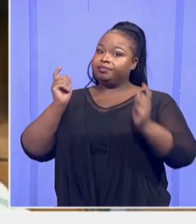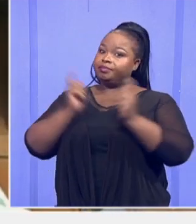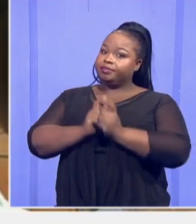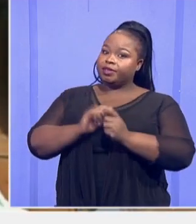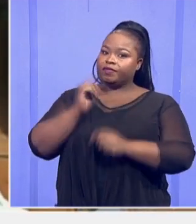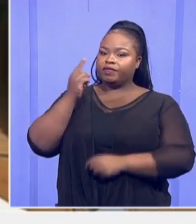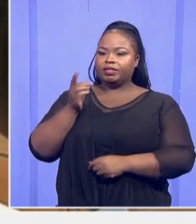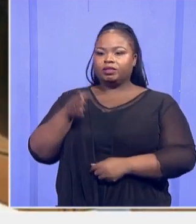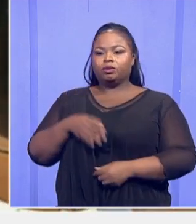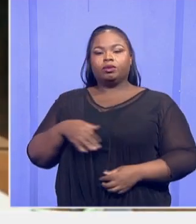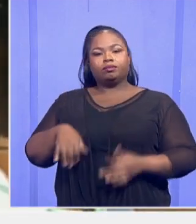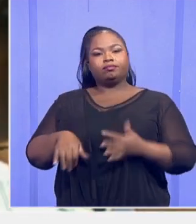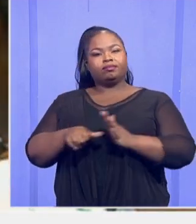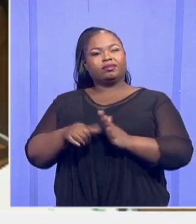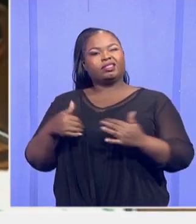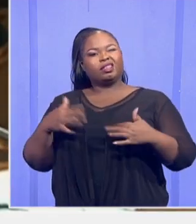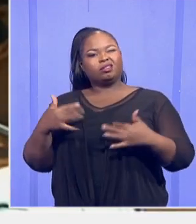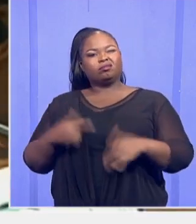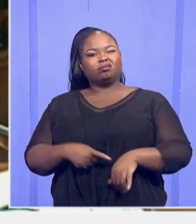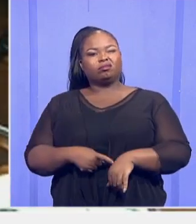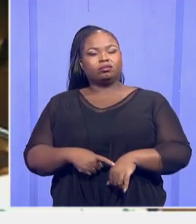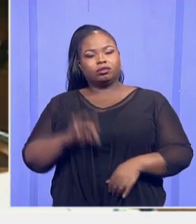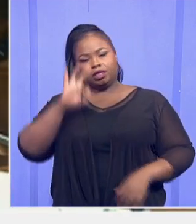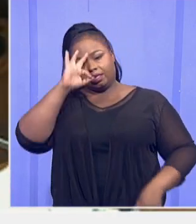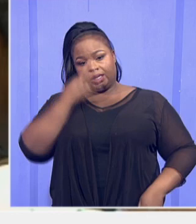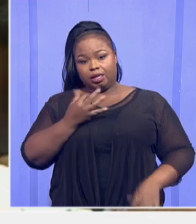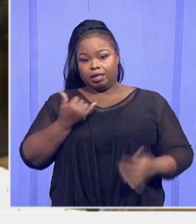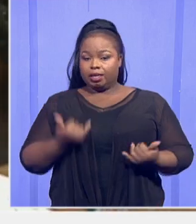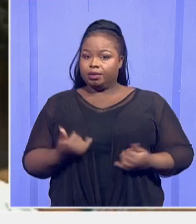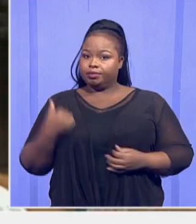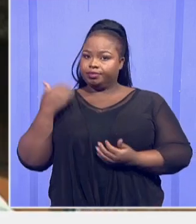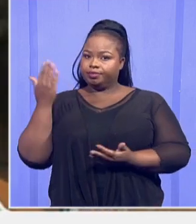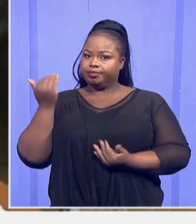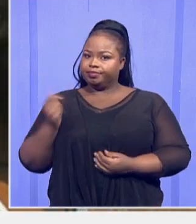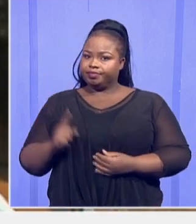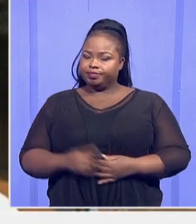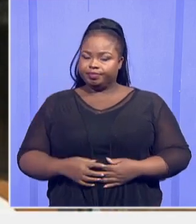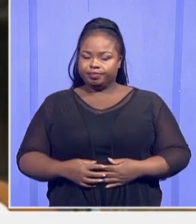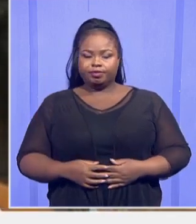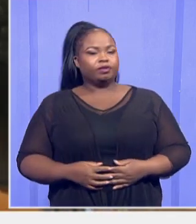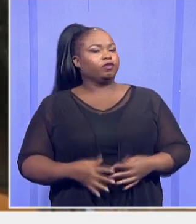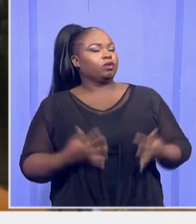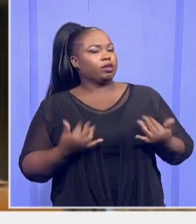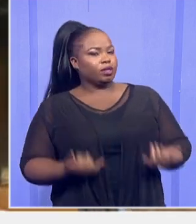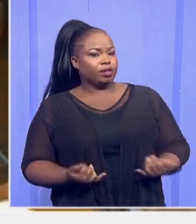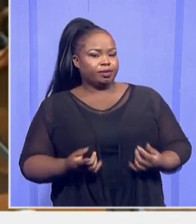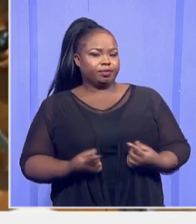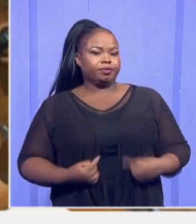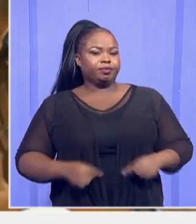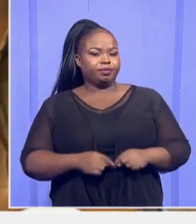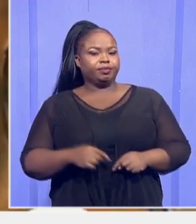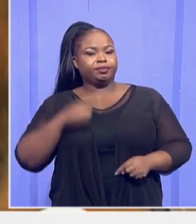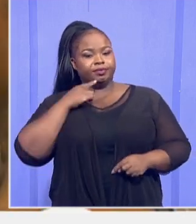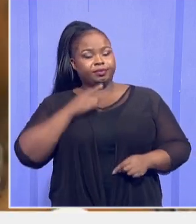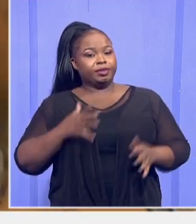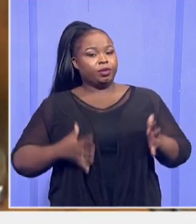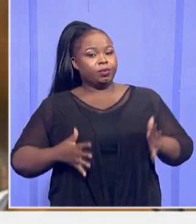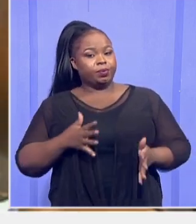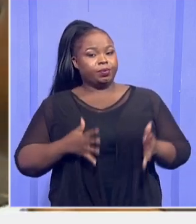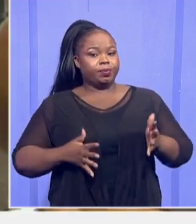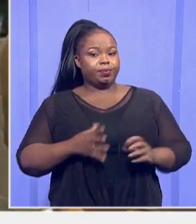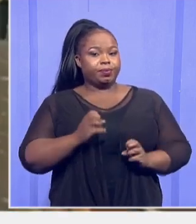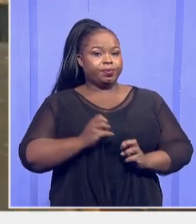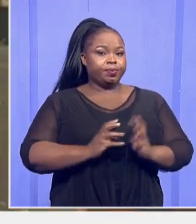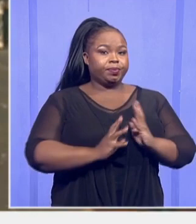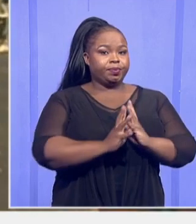match will essentially start at 3. But between 3 and now, what can we expect? Currently, as we speak, the parade is going